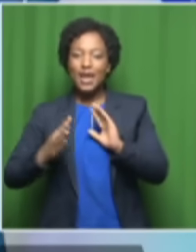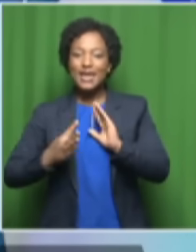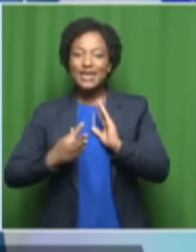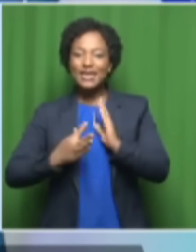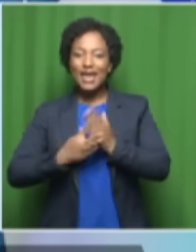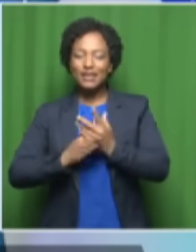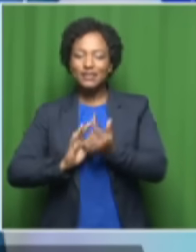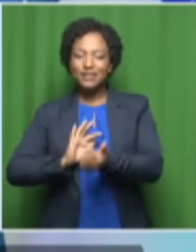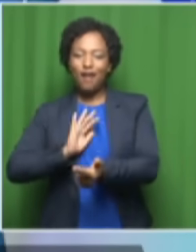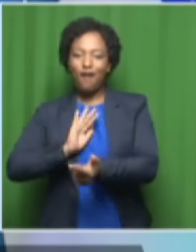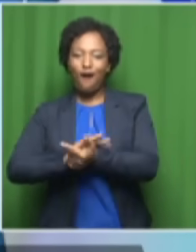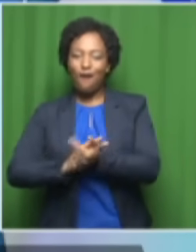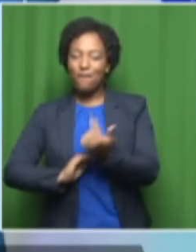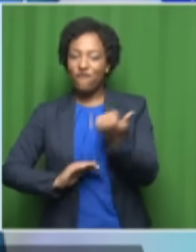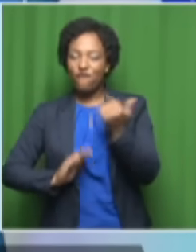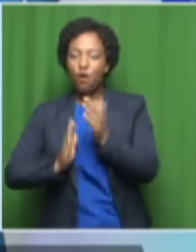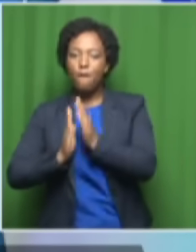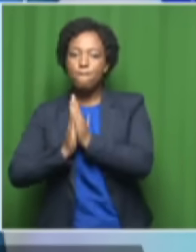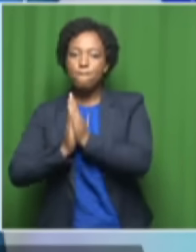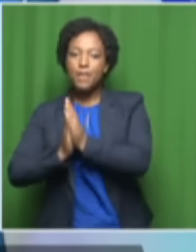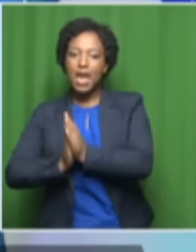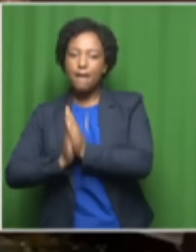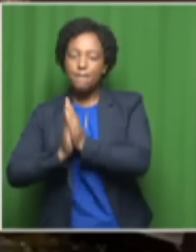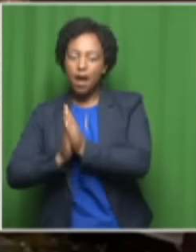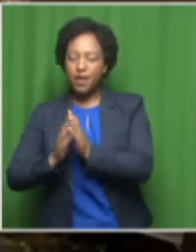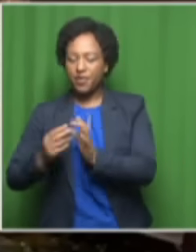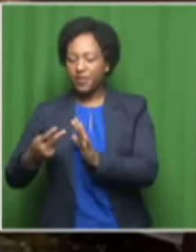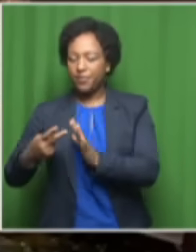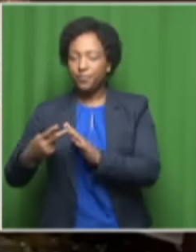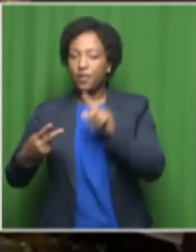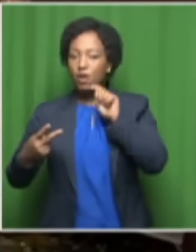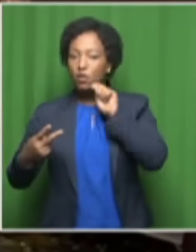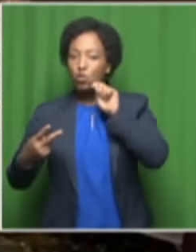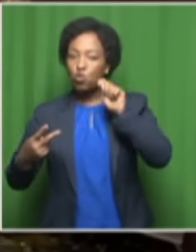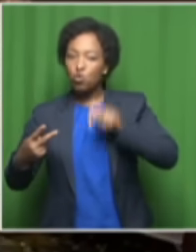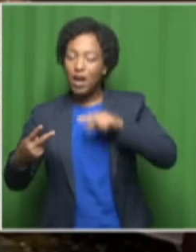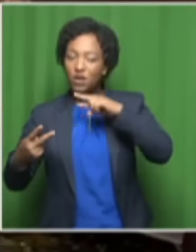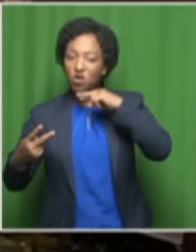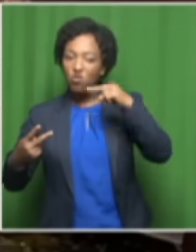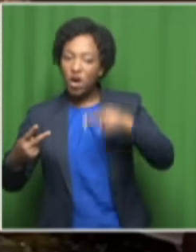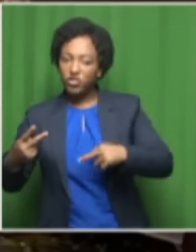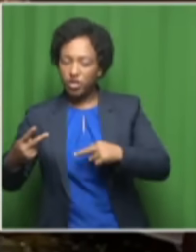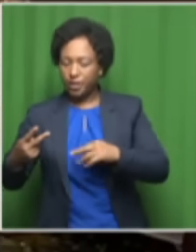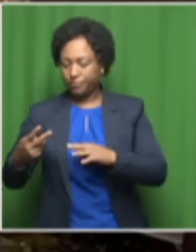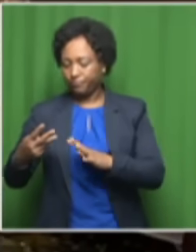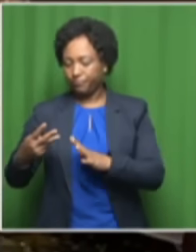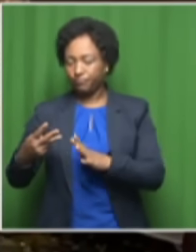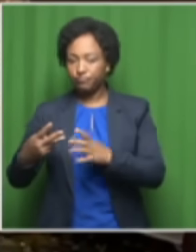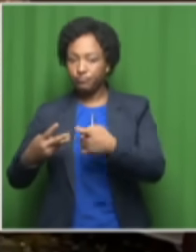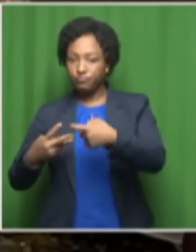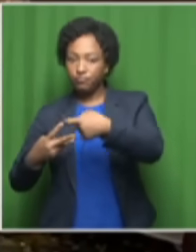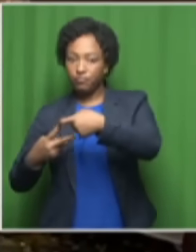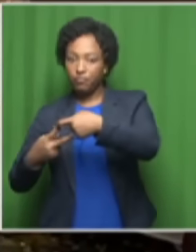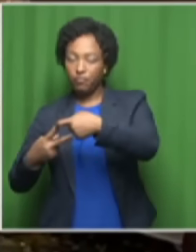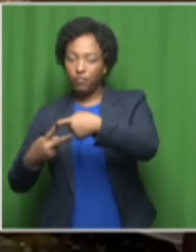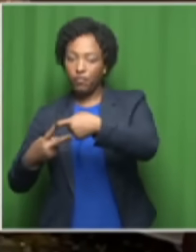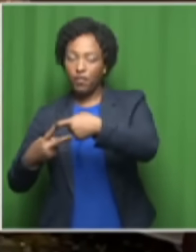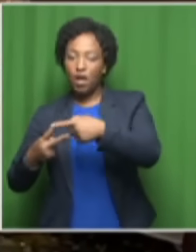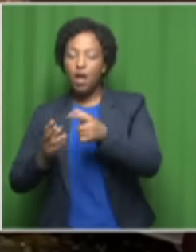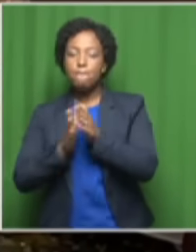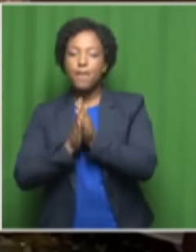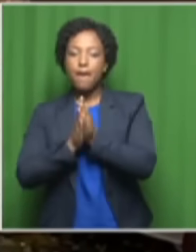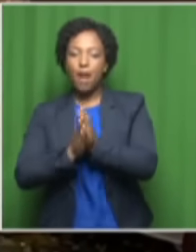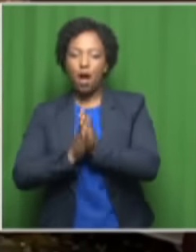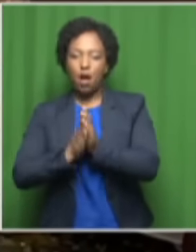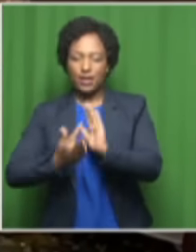both the Myanmar case and the Ukraine-Russia case, the Myanmar case is the one I'm focusing on